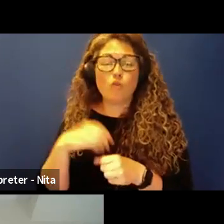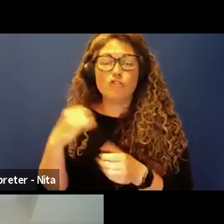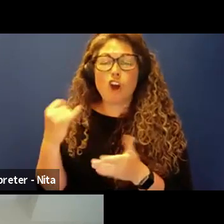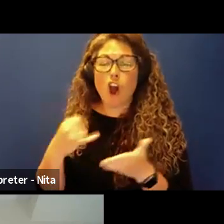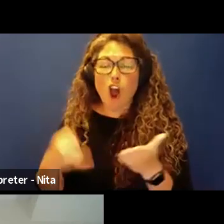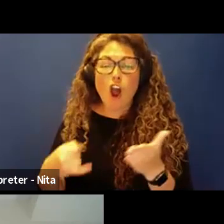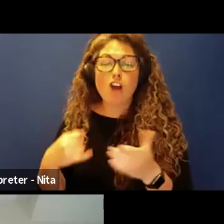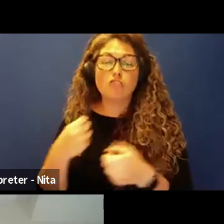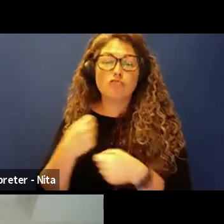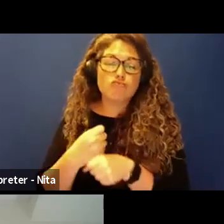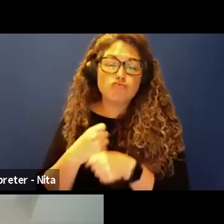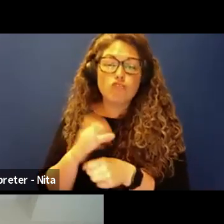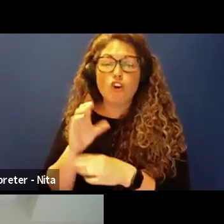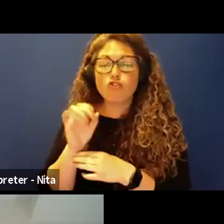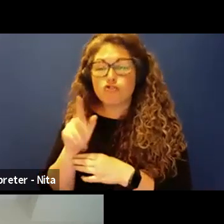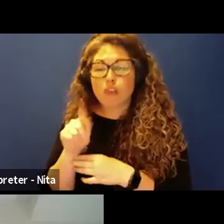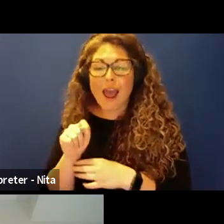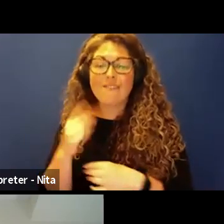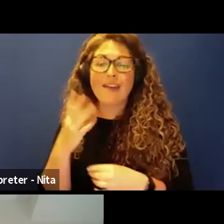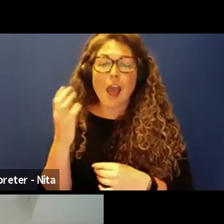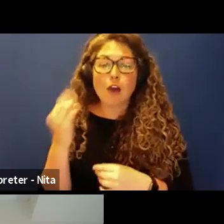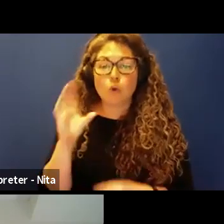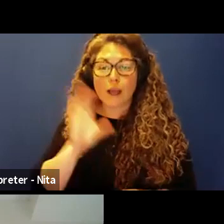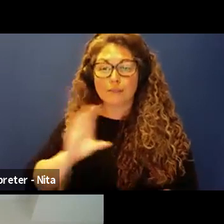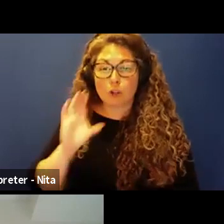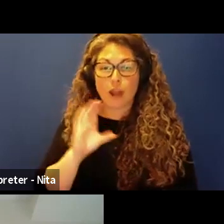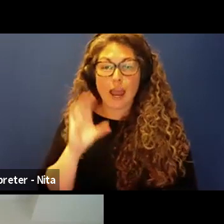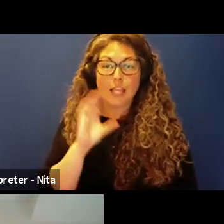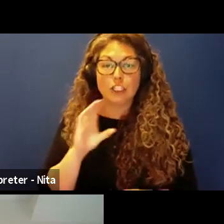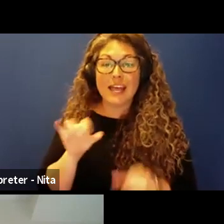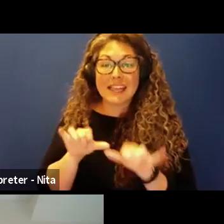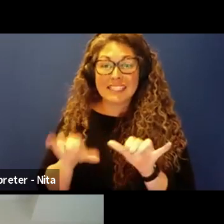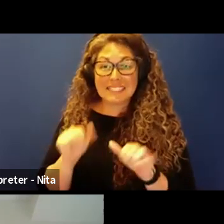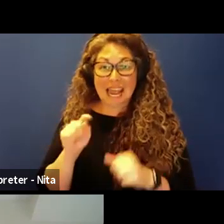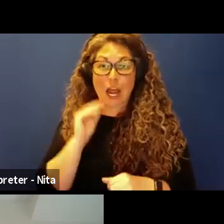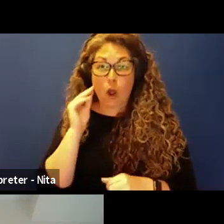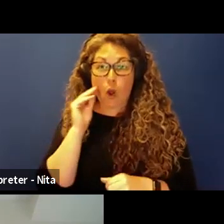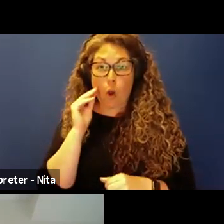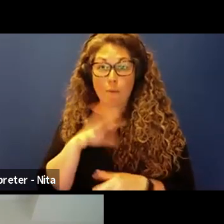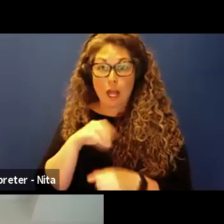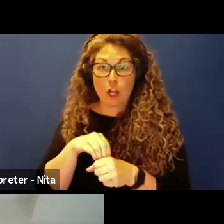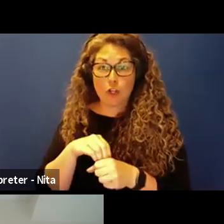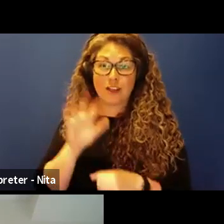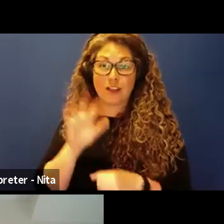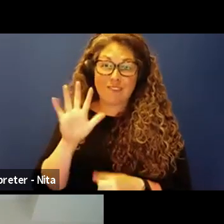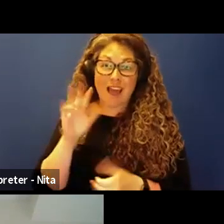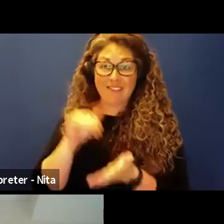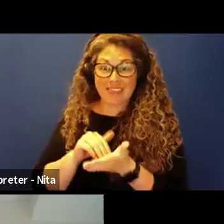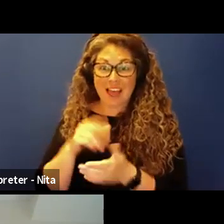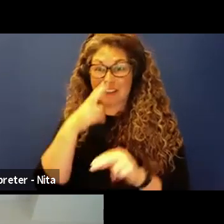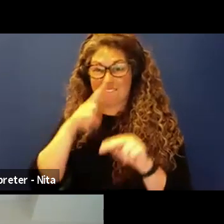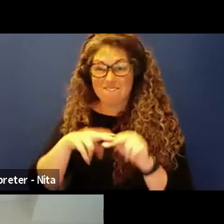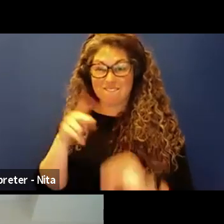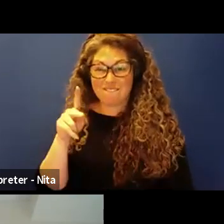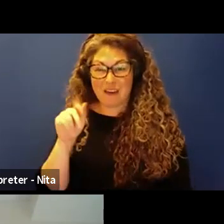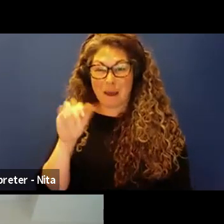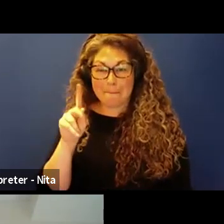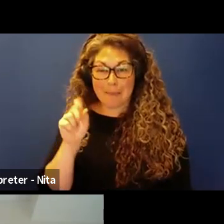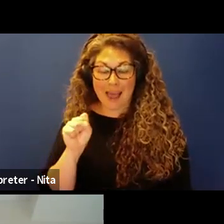science experiments, and outdoor explorations. This at-home option includes 5,000 fun packs, 100 self-guided